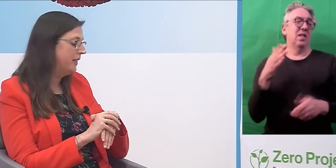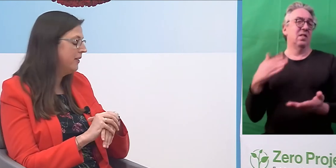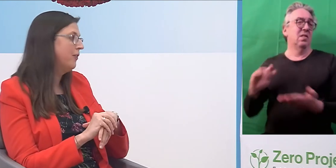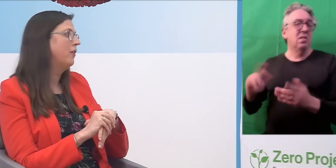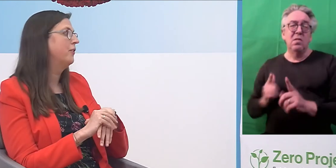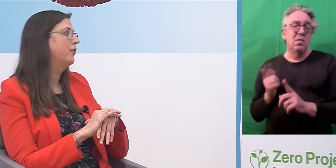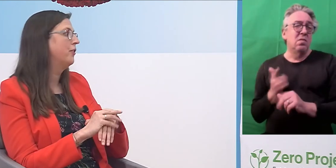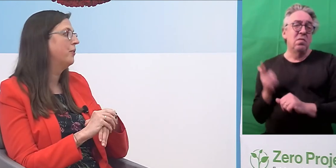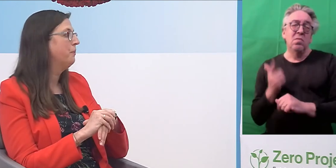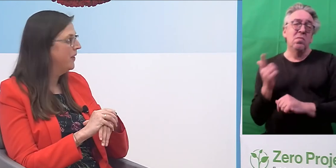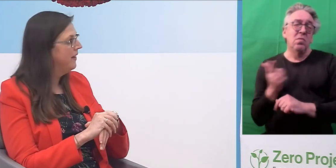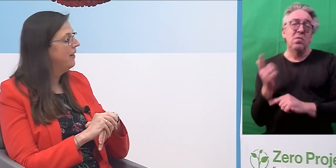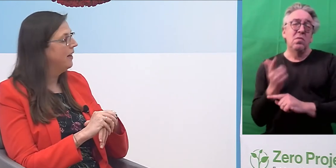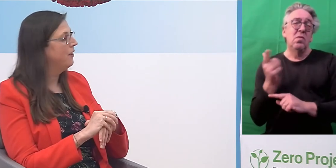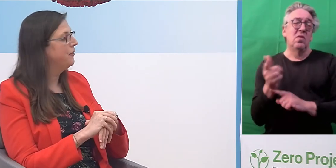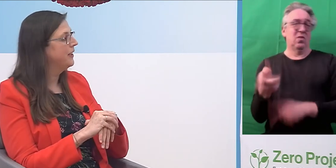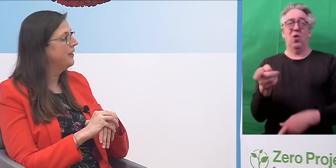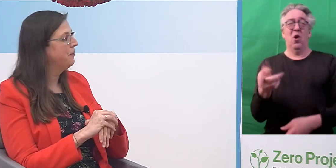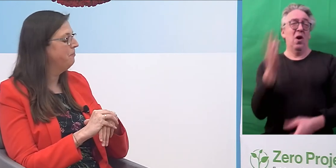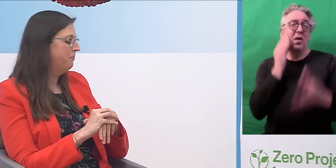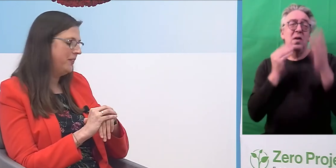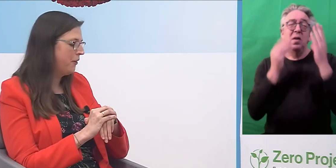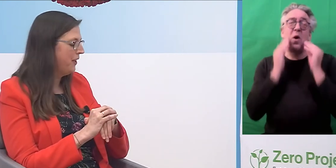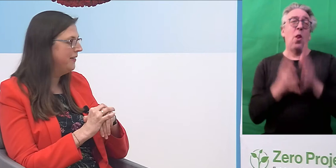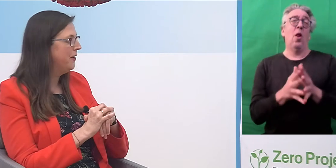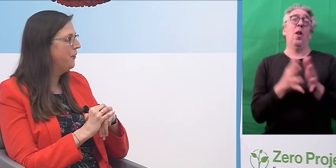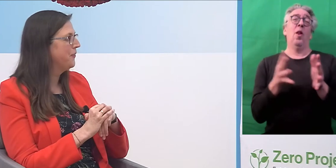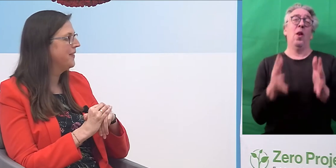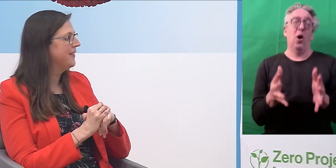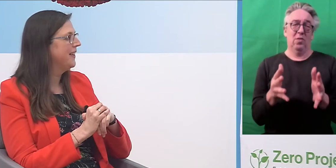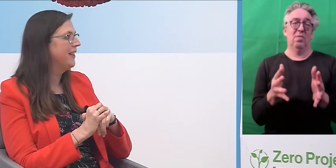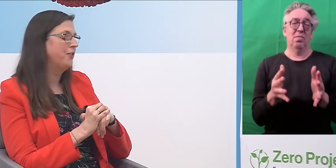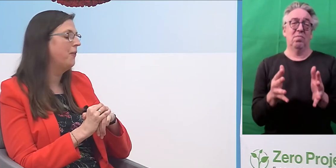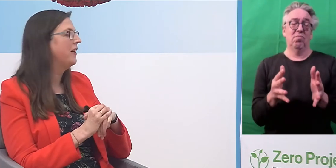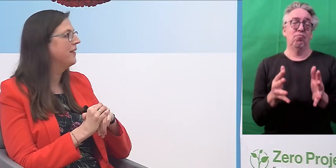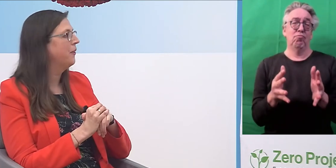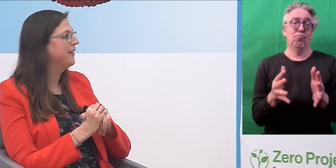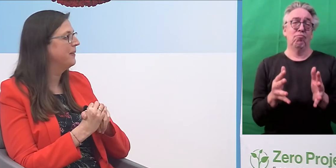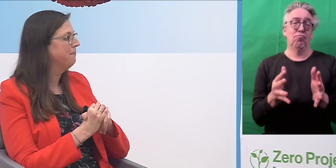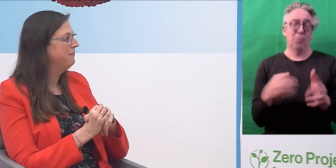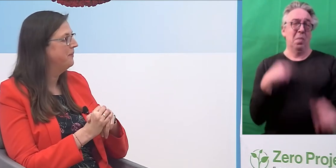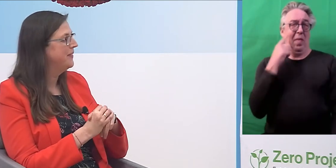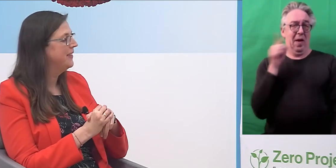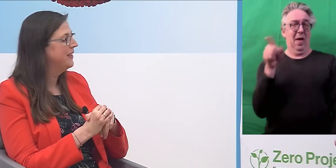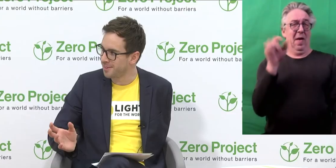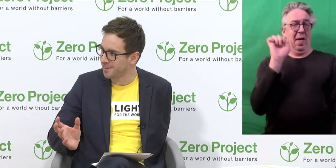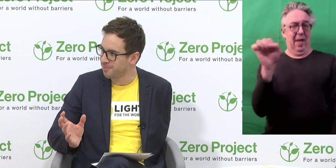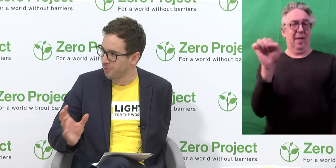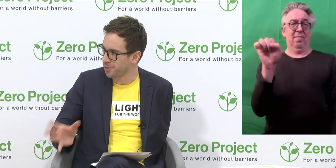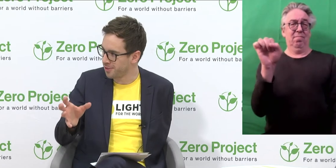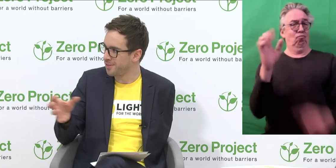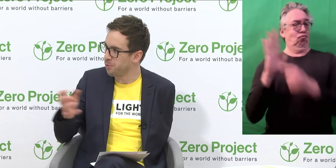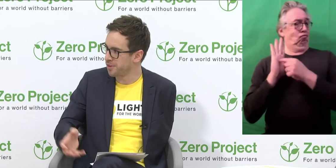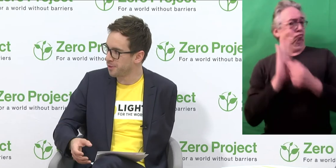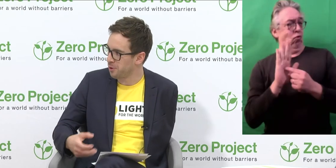a big knowledge. So I think they are great in their roles, and they can show others how it's done. And of